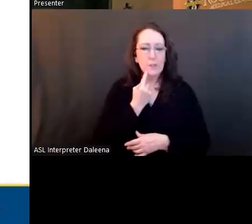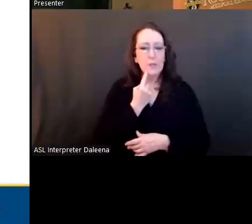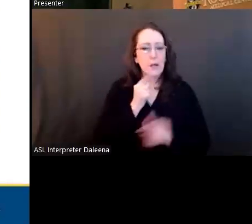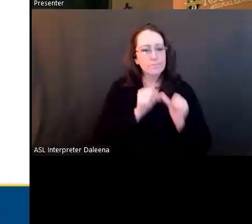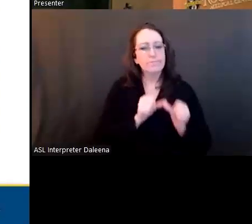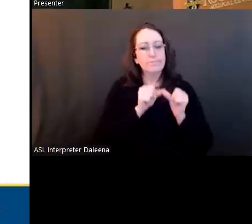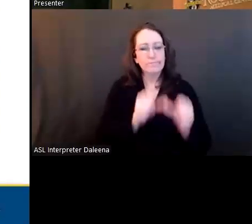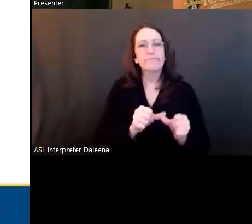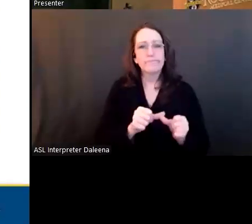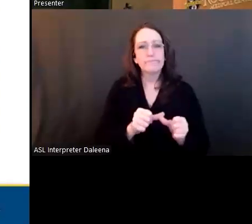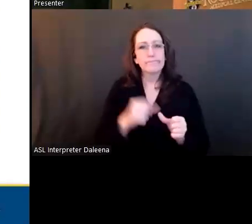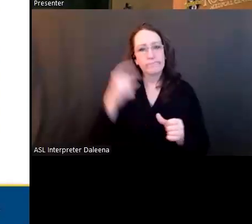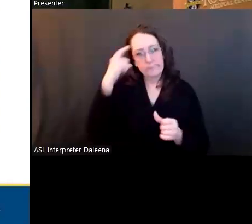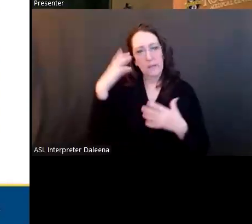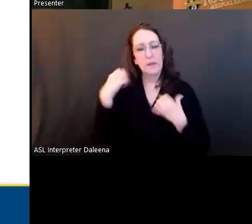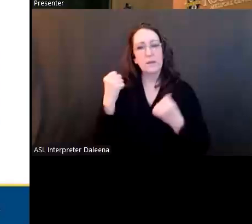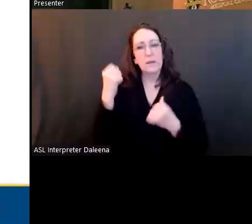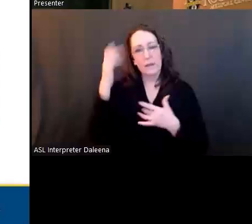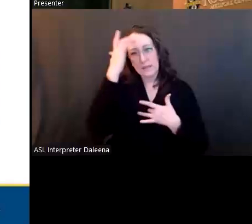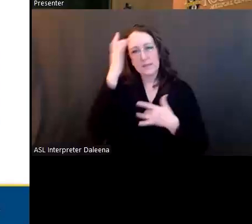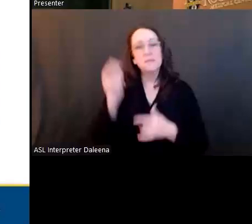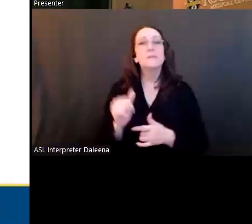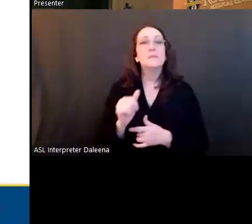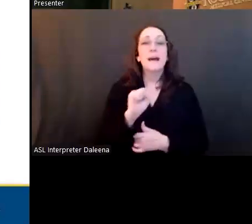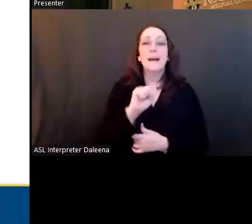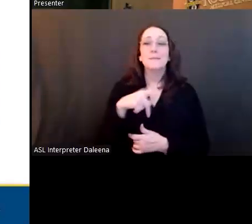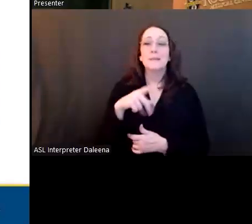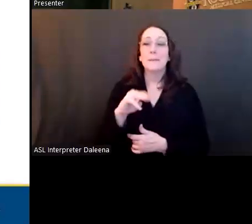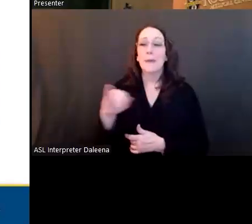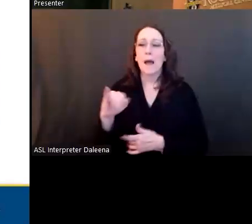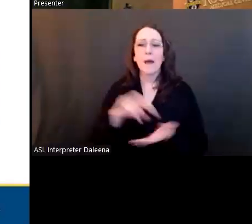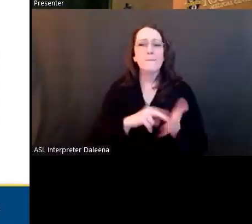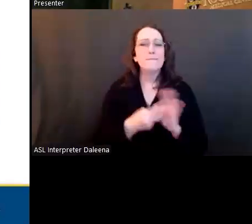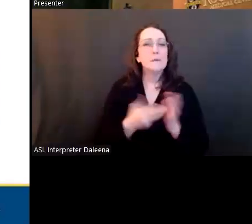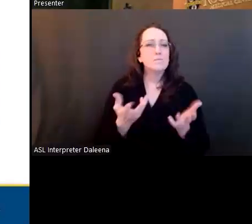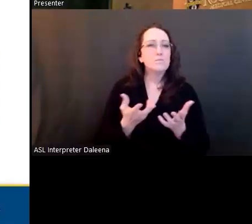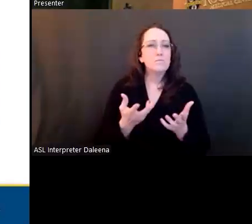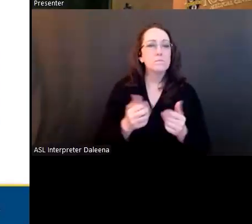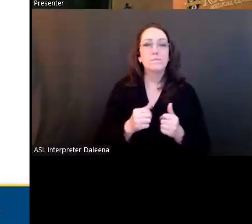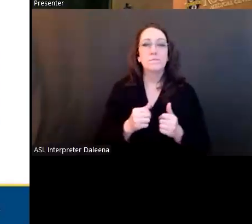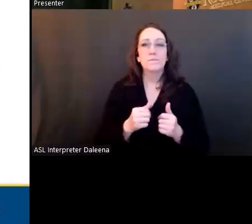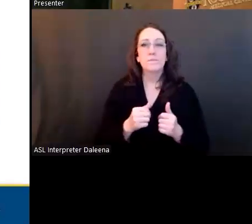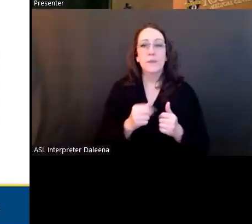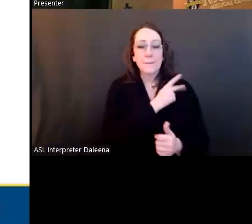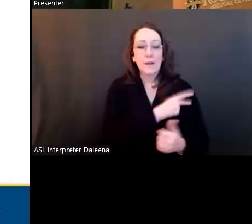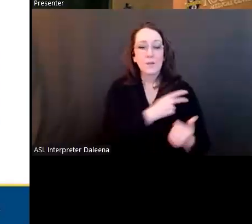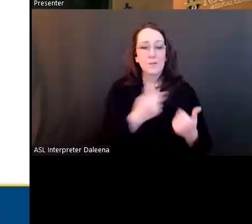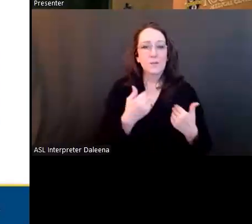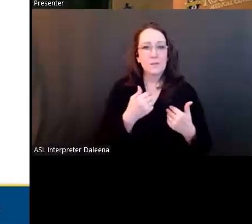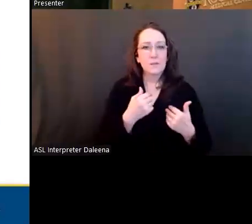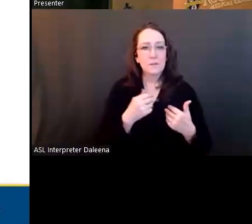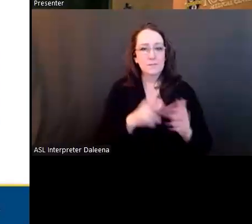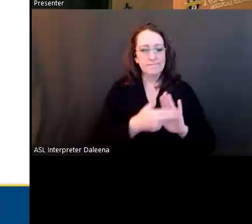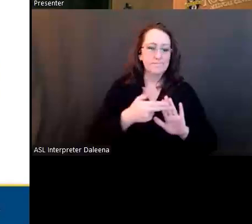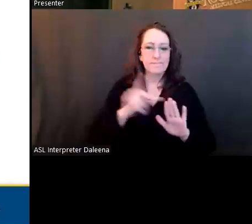or SPMI. When we say SPMI, we are referring primarily to patients with diagnoses